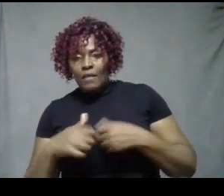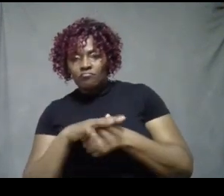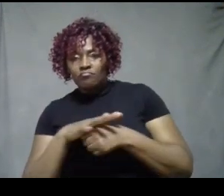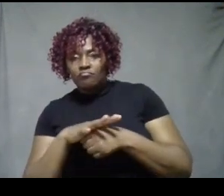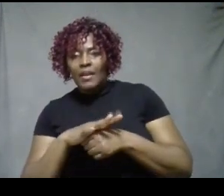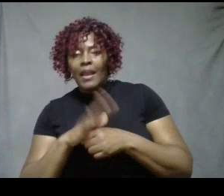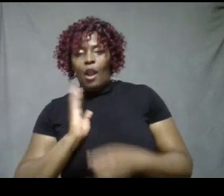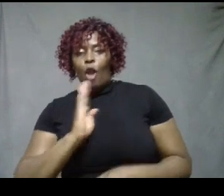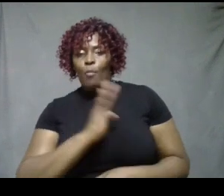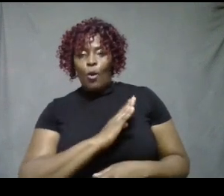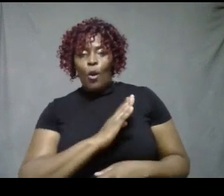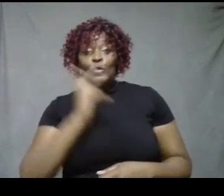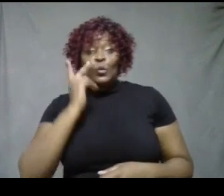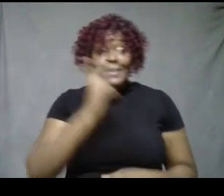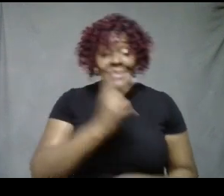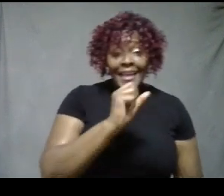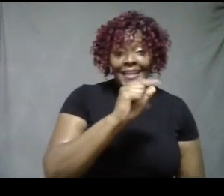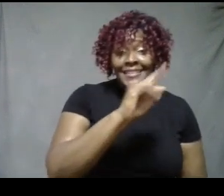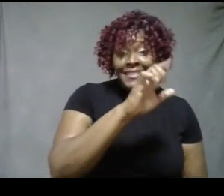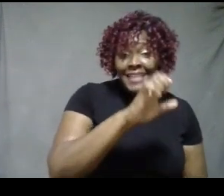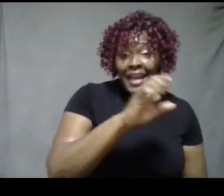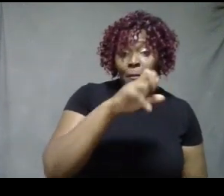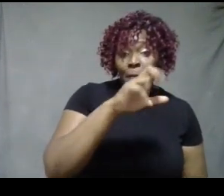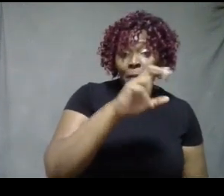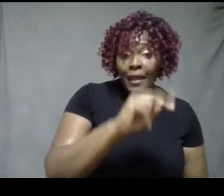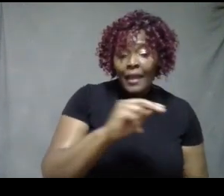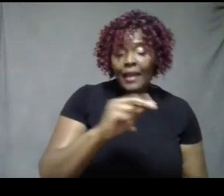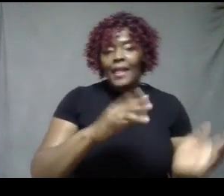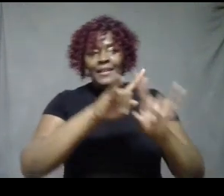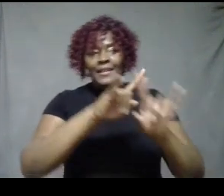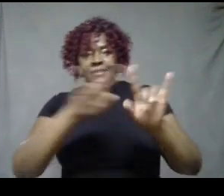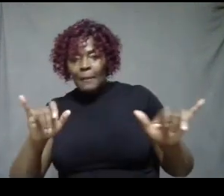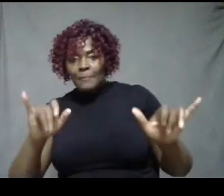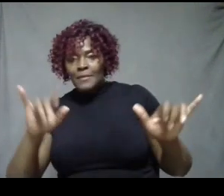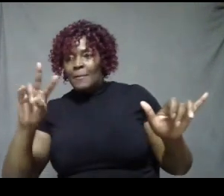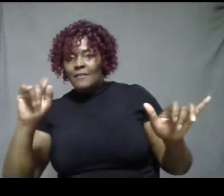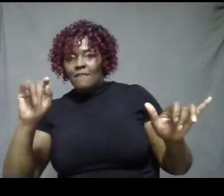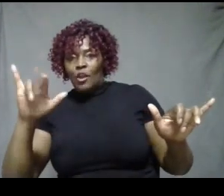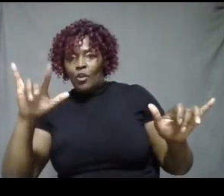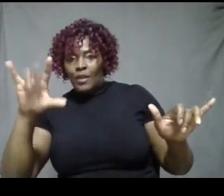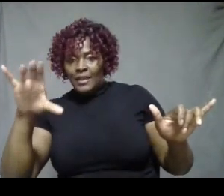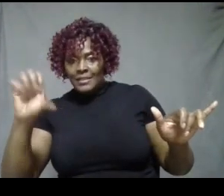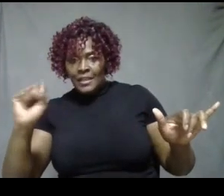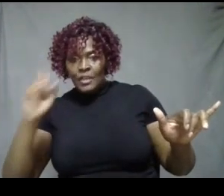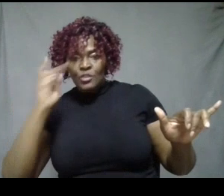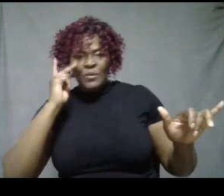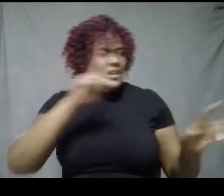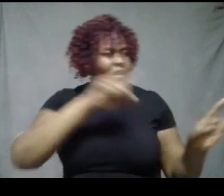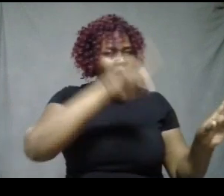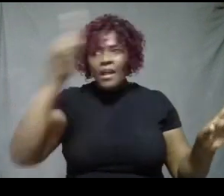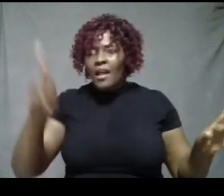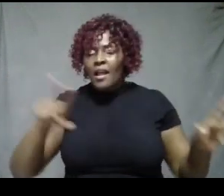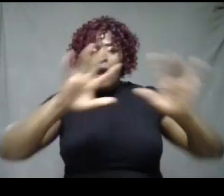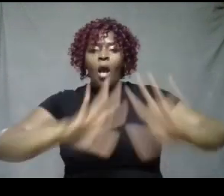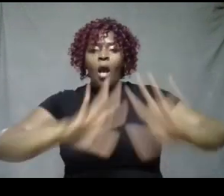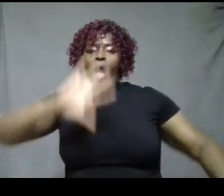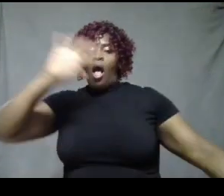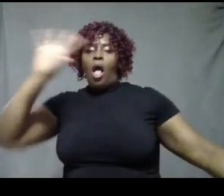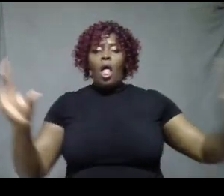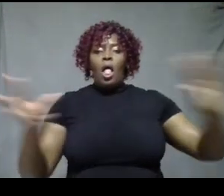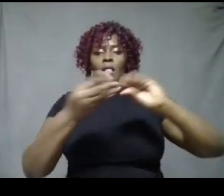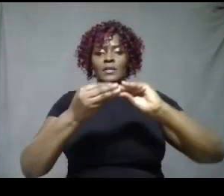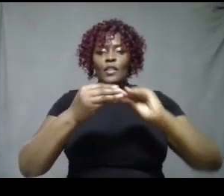as we're looking at any variances of that sort, so that we can see a holistic view of what the project looks like, what it's going to